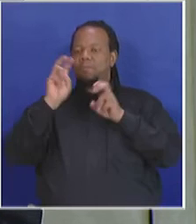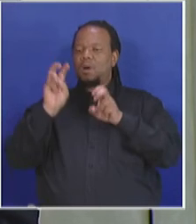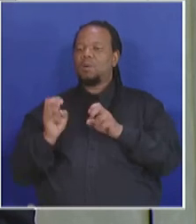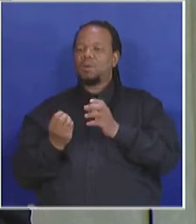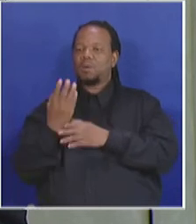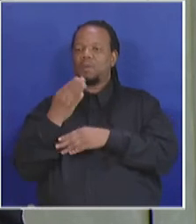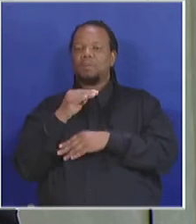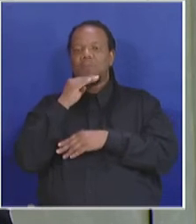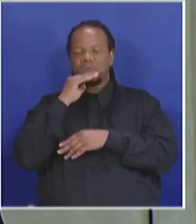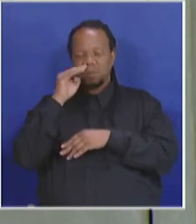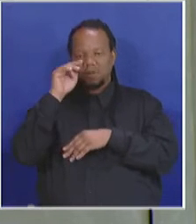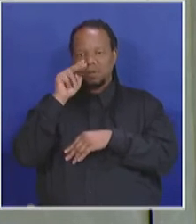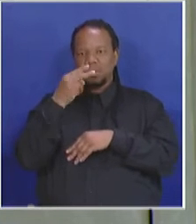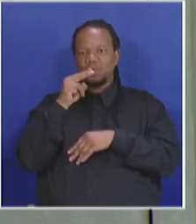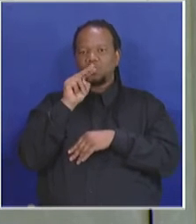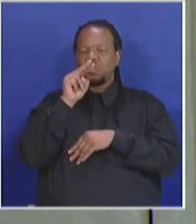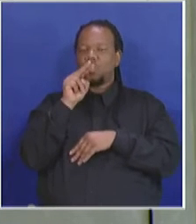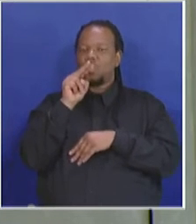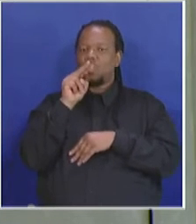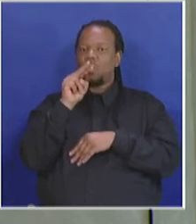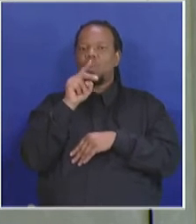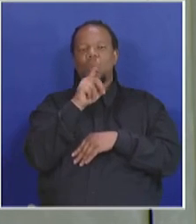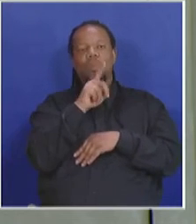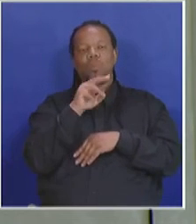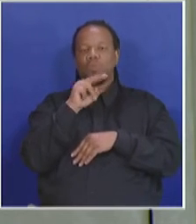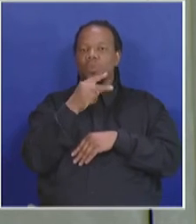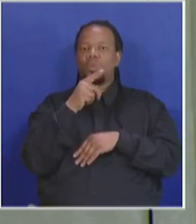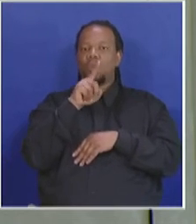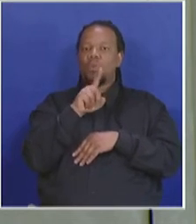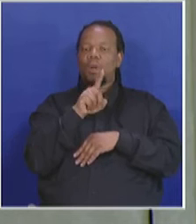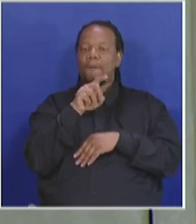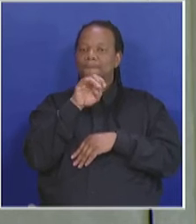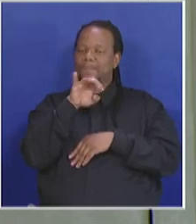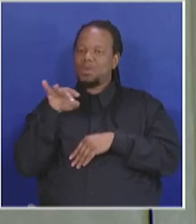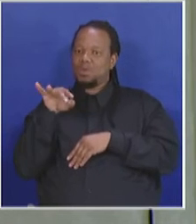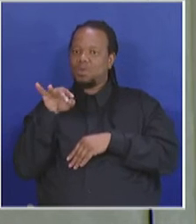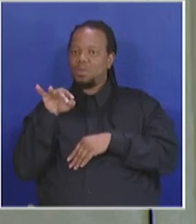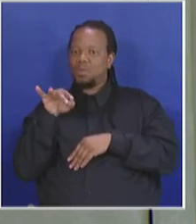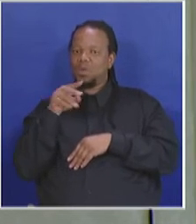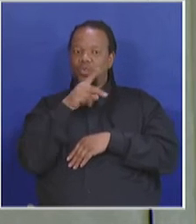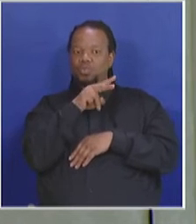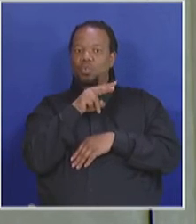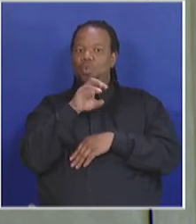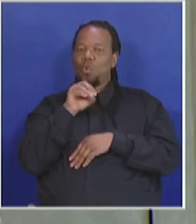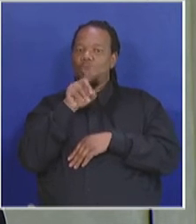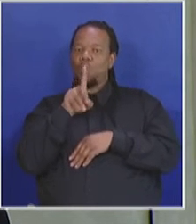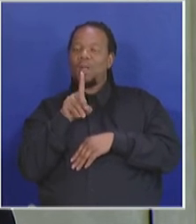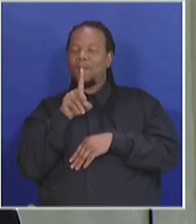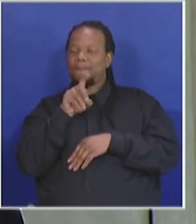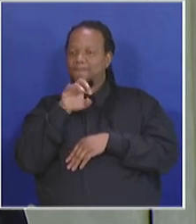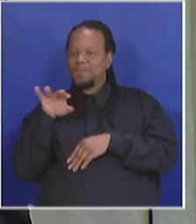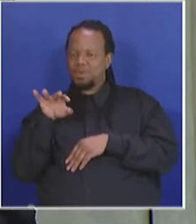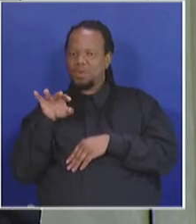almost 201 million, which is currently under construction and is fully funded by the Public